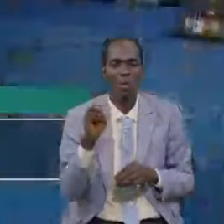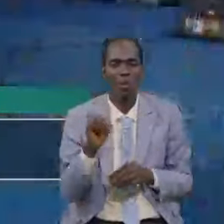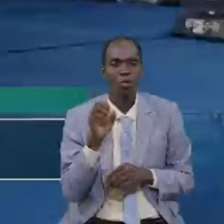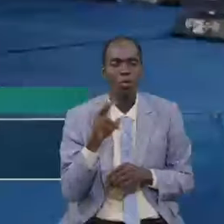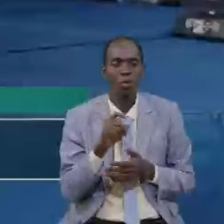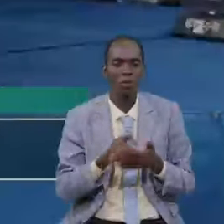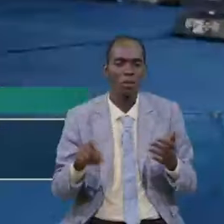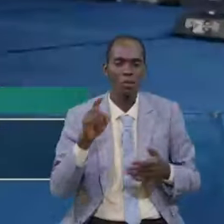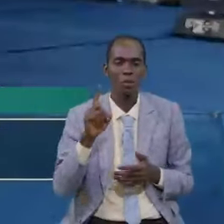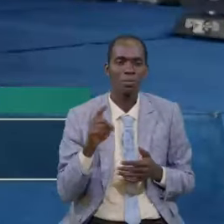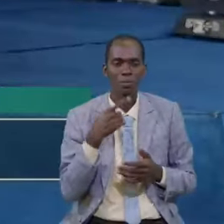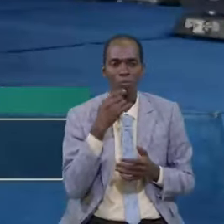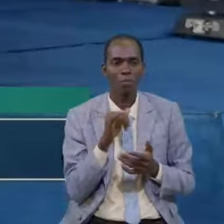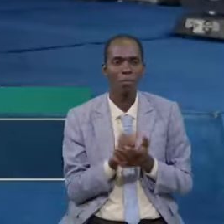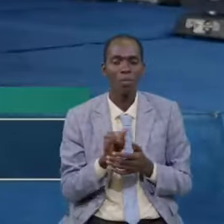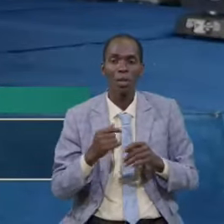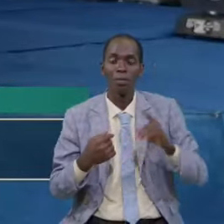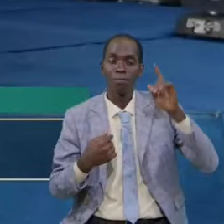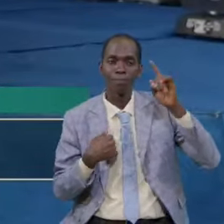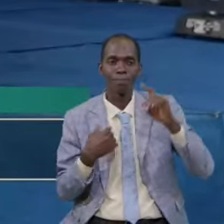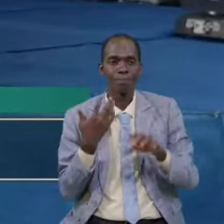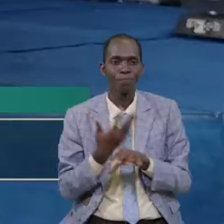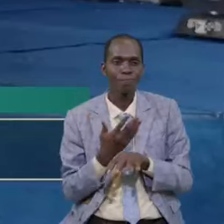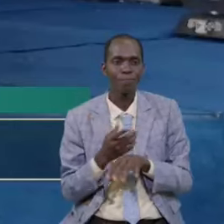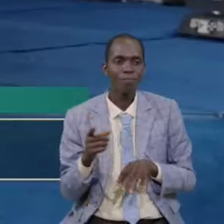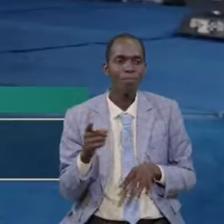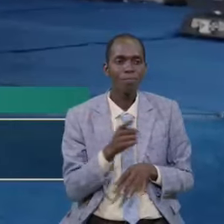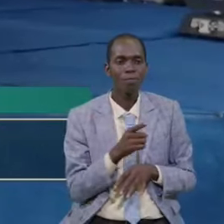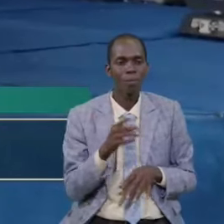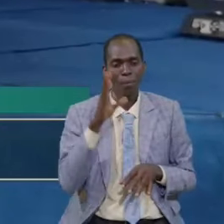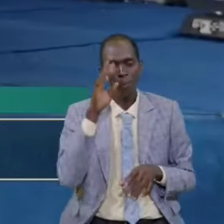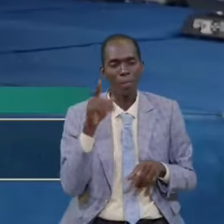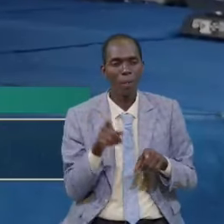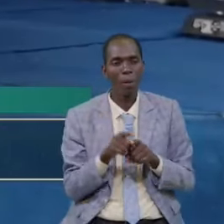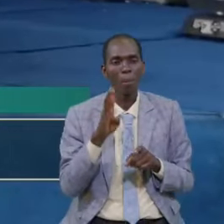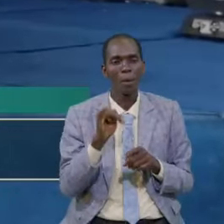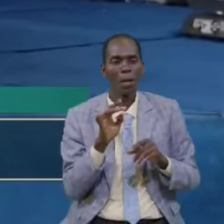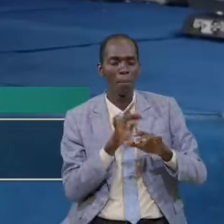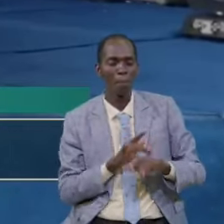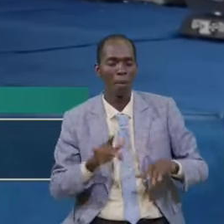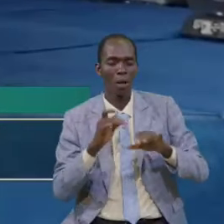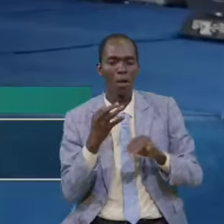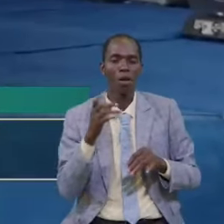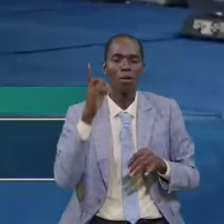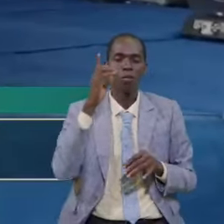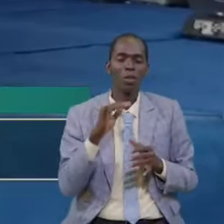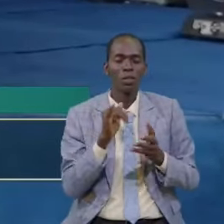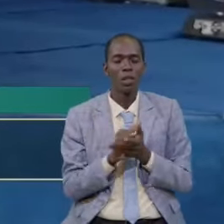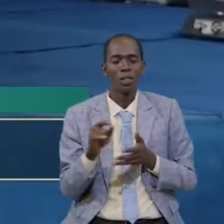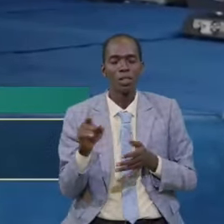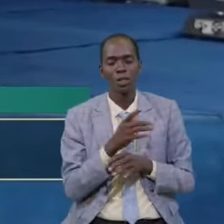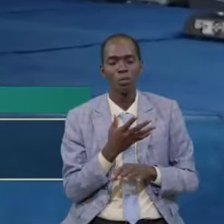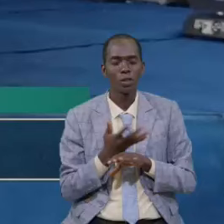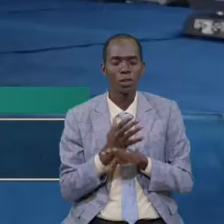you therefore, brethren, by the mercies of God, that you present your bodies a living